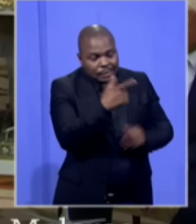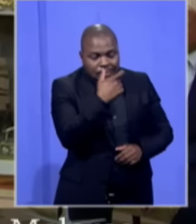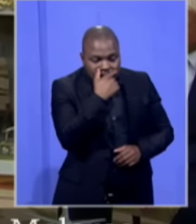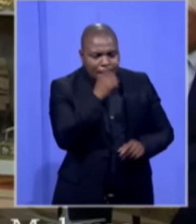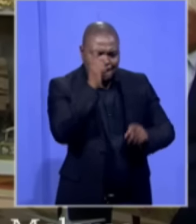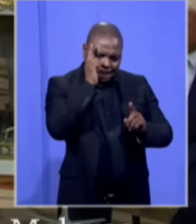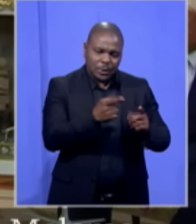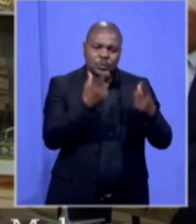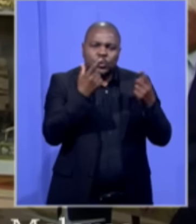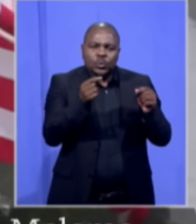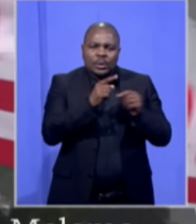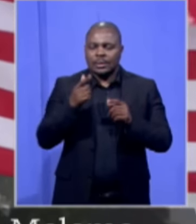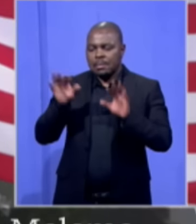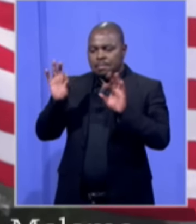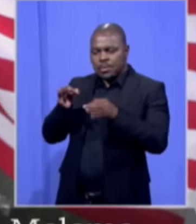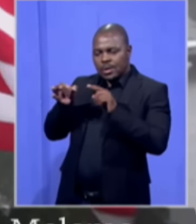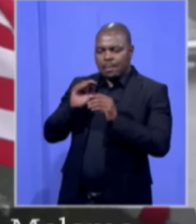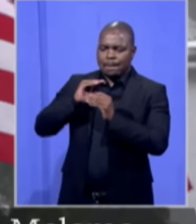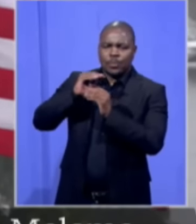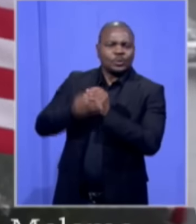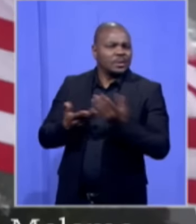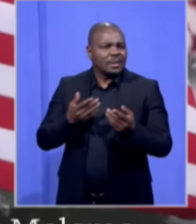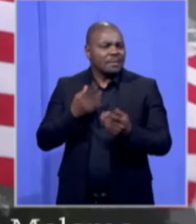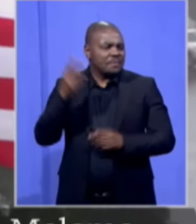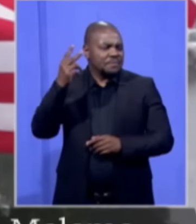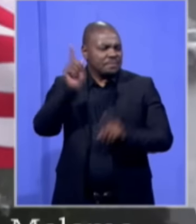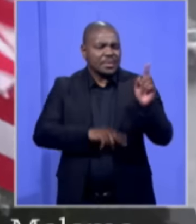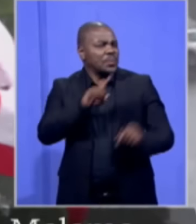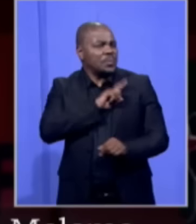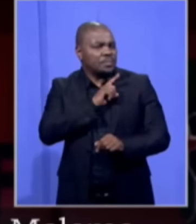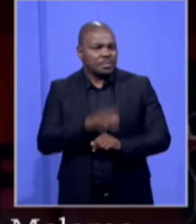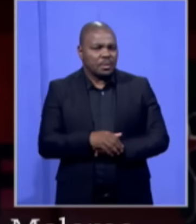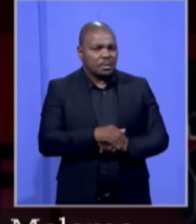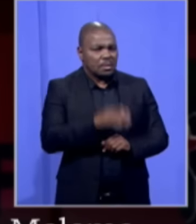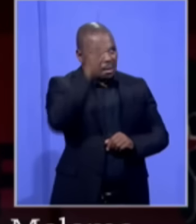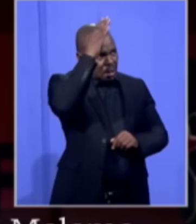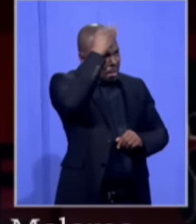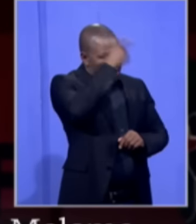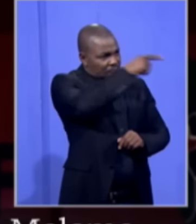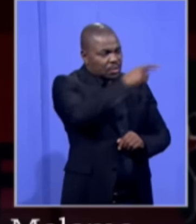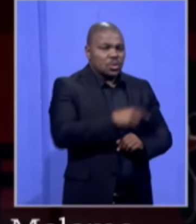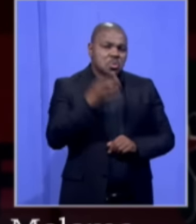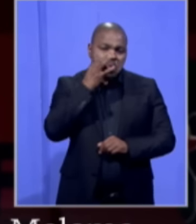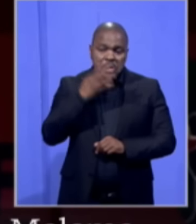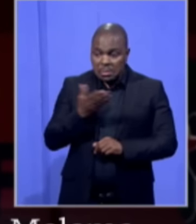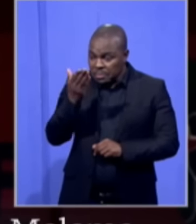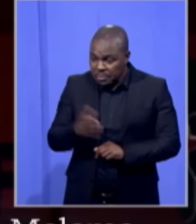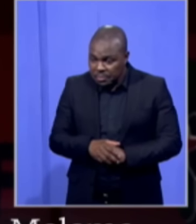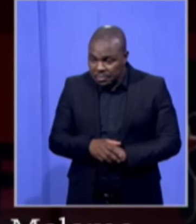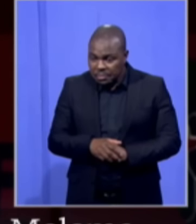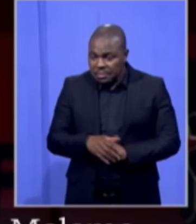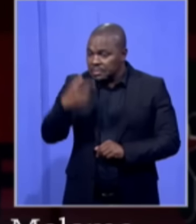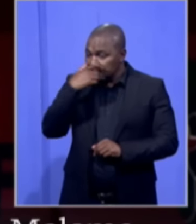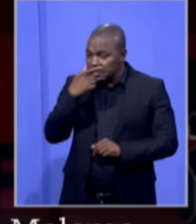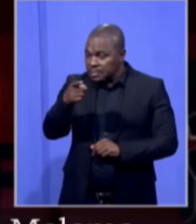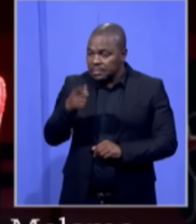go sireletsa pina ya Kill the Boer, Kill the Farmer. Donald Trump says to him, "Hey Ramaphosa, why are you